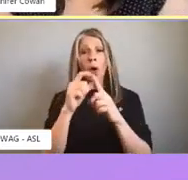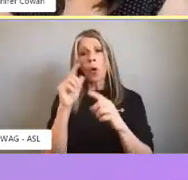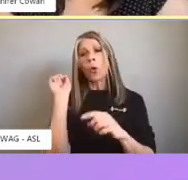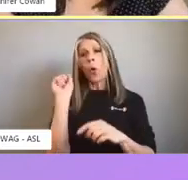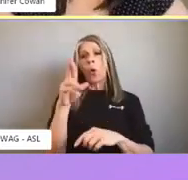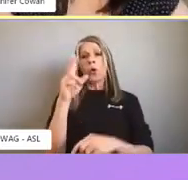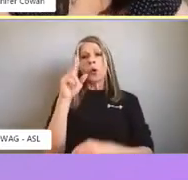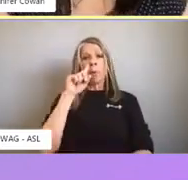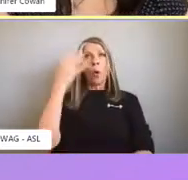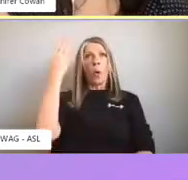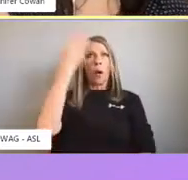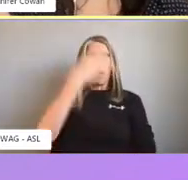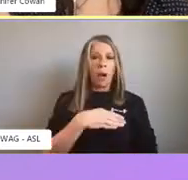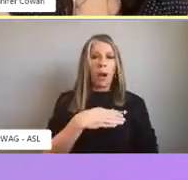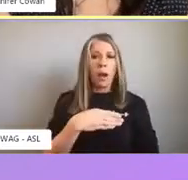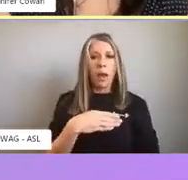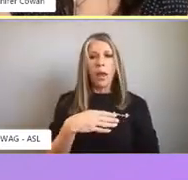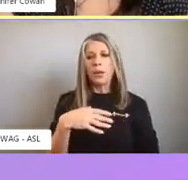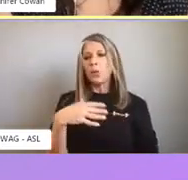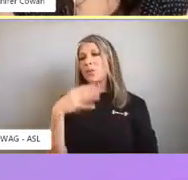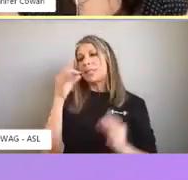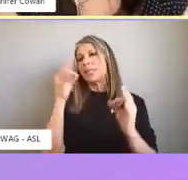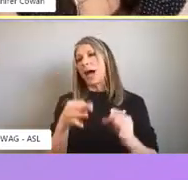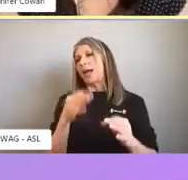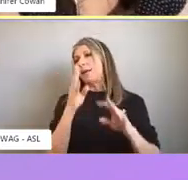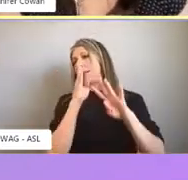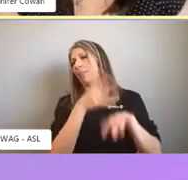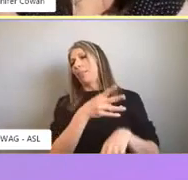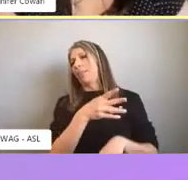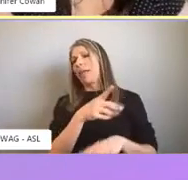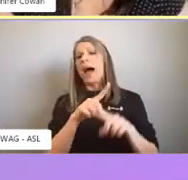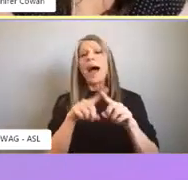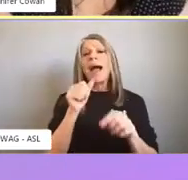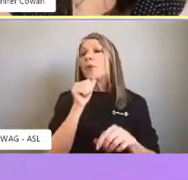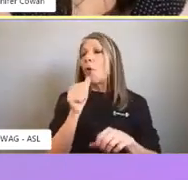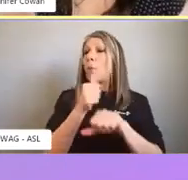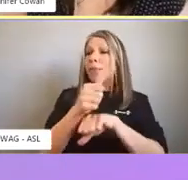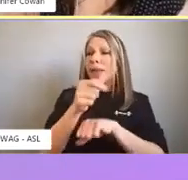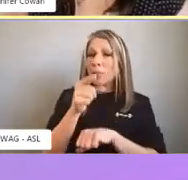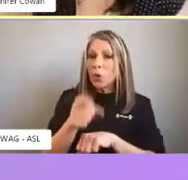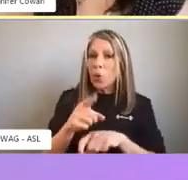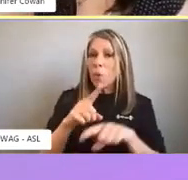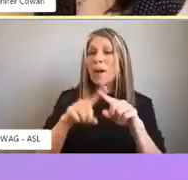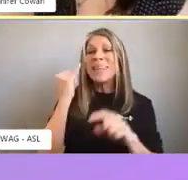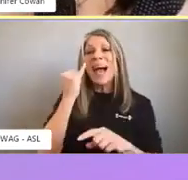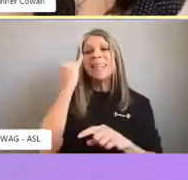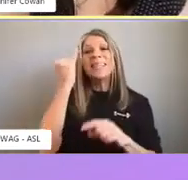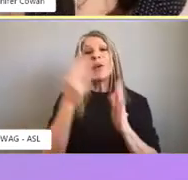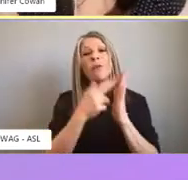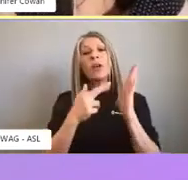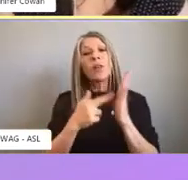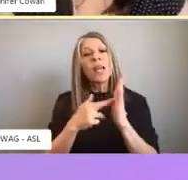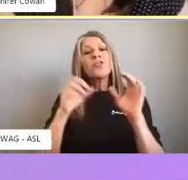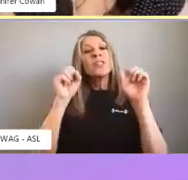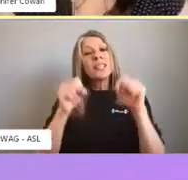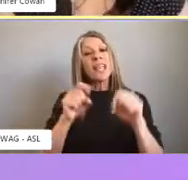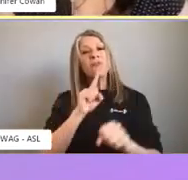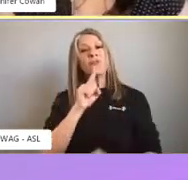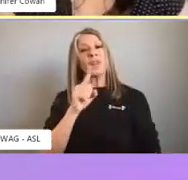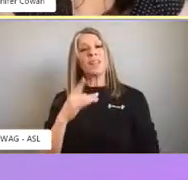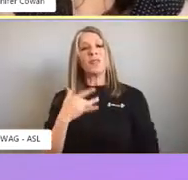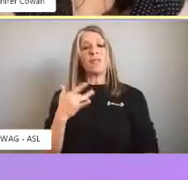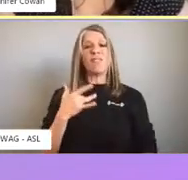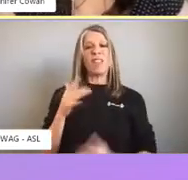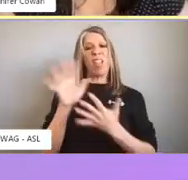over and started to tune me out. And I don't really blame you, but the idea of regulations can certainly evoke feelings of